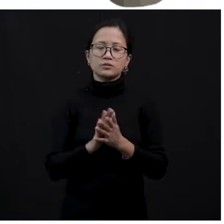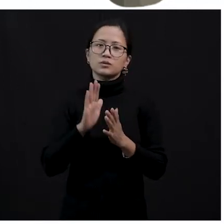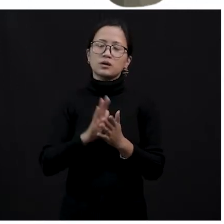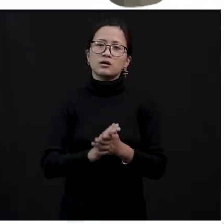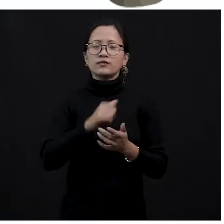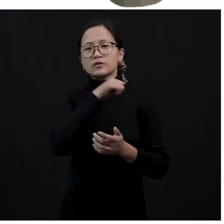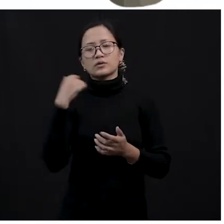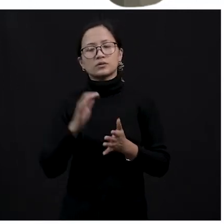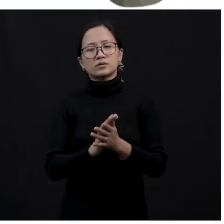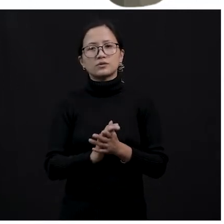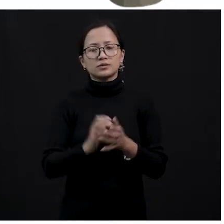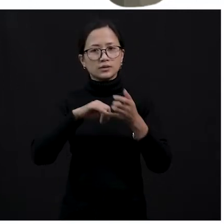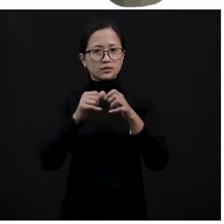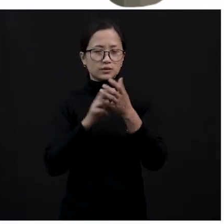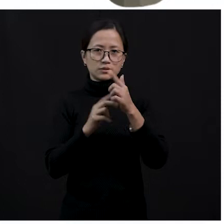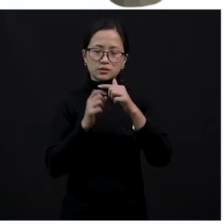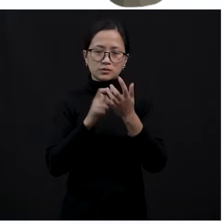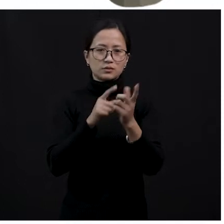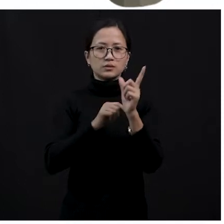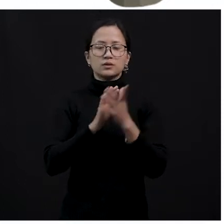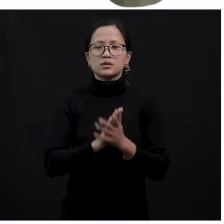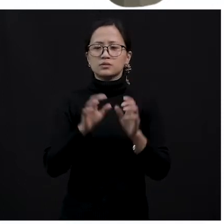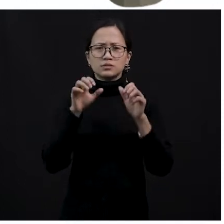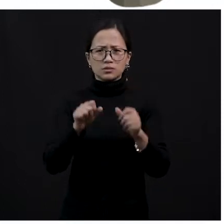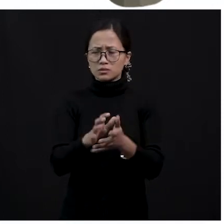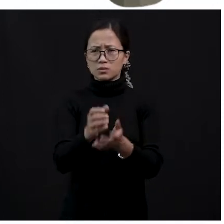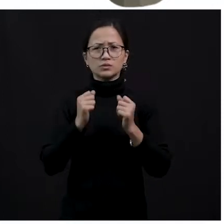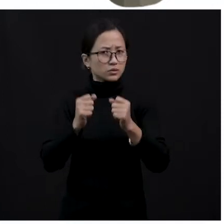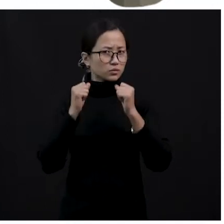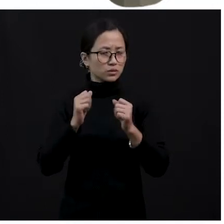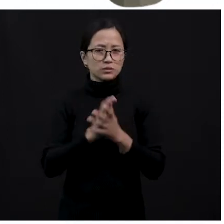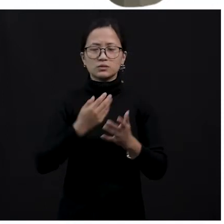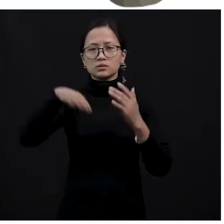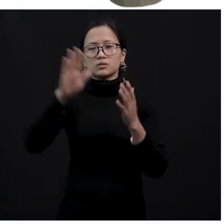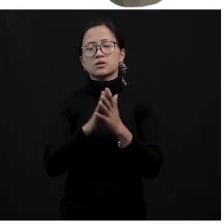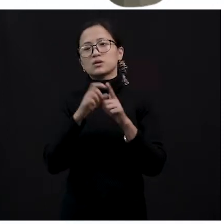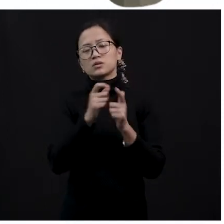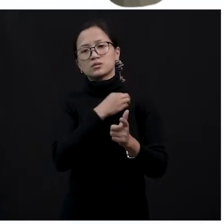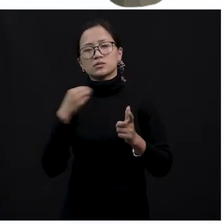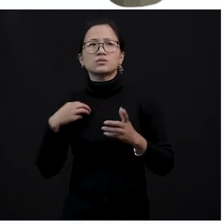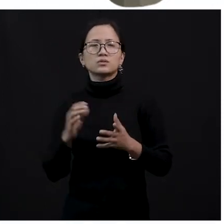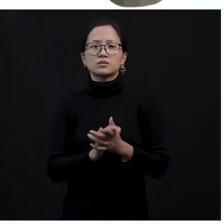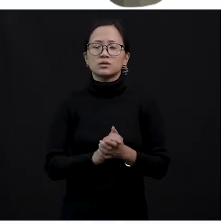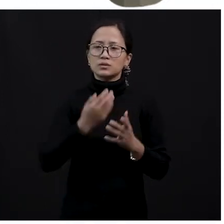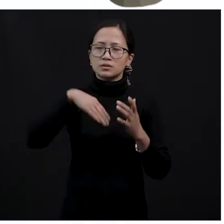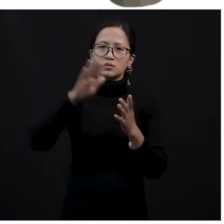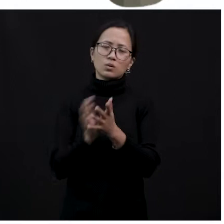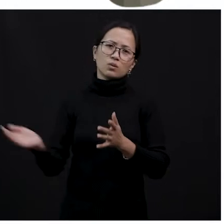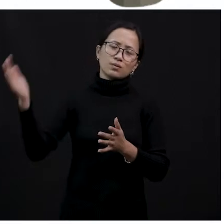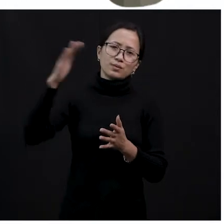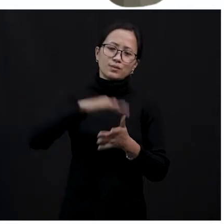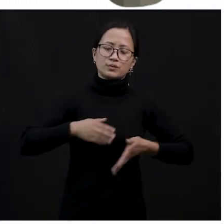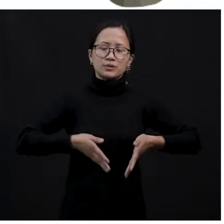insanity. Poor Bepin Babu. He went to all this trouble, took a trip, take the doctor's suggestion, and came all the way to